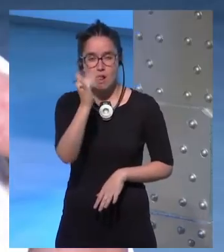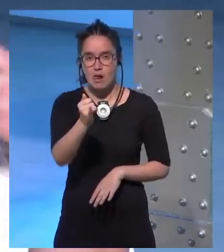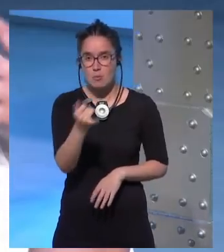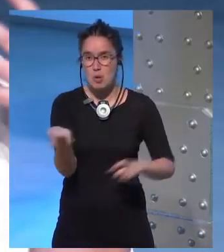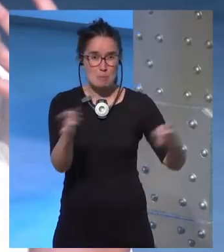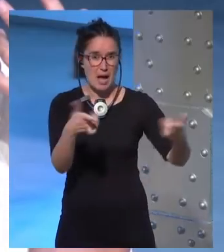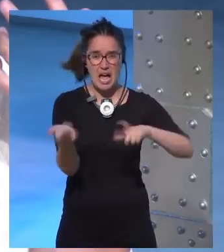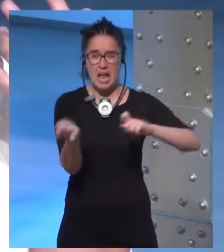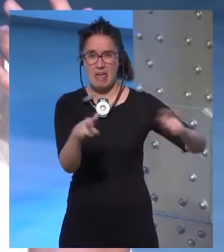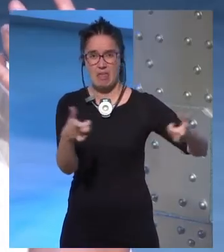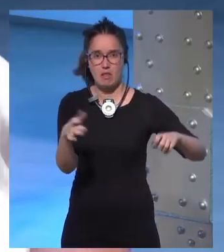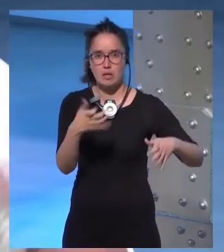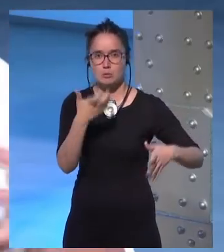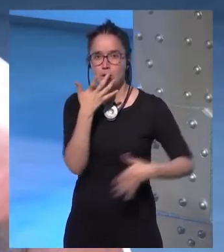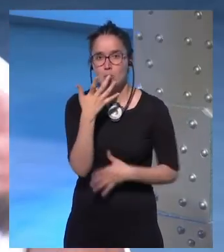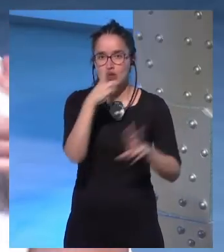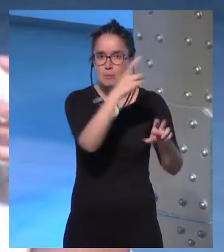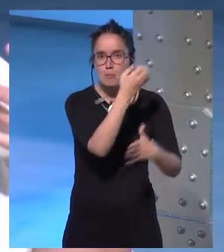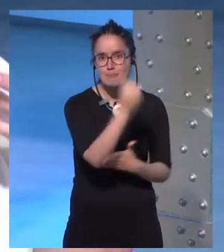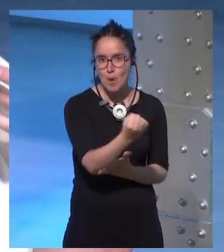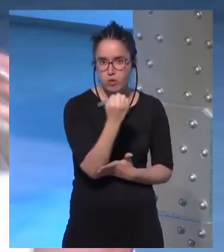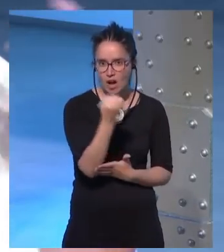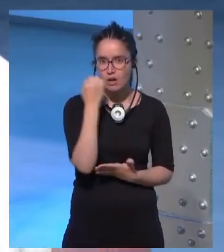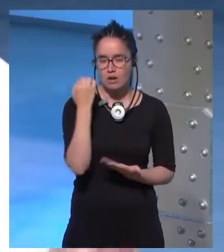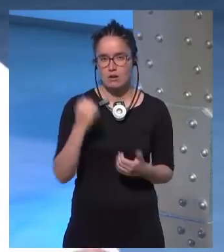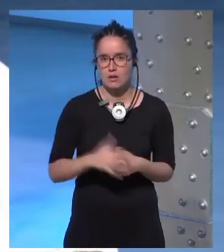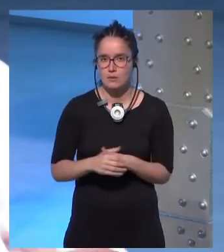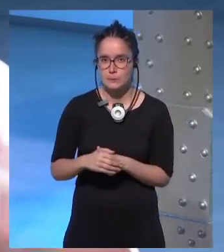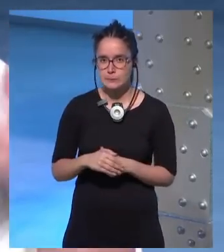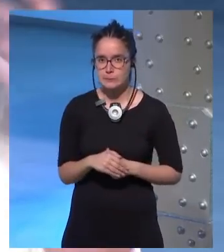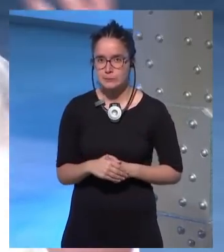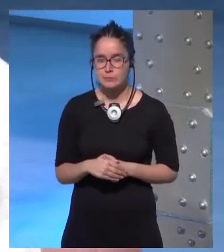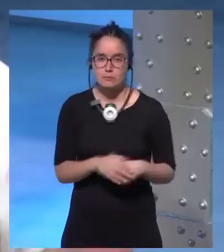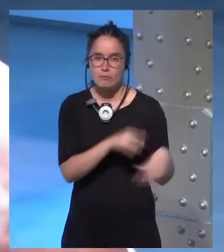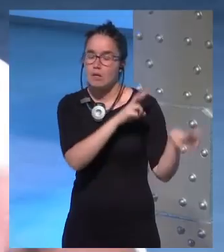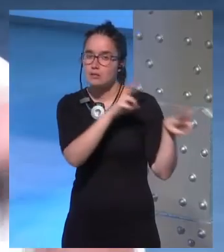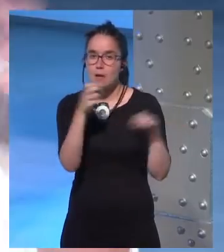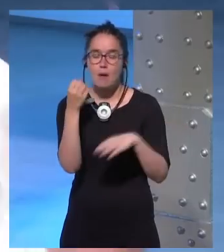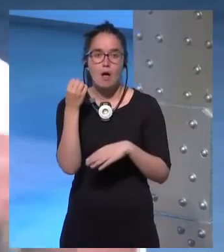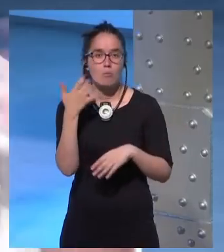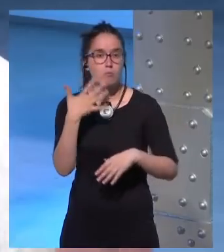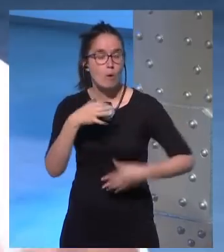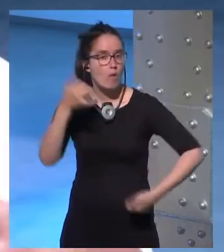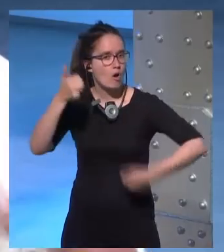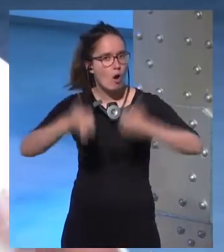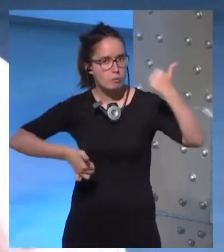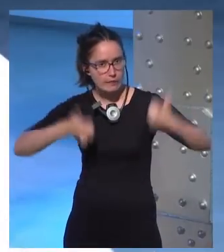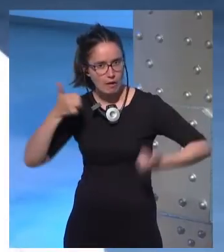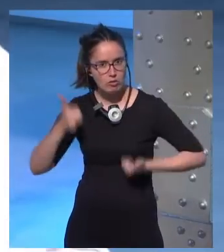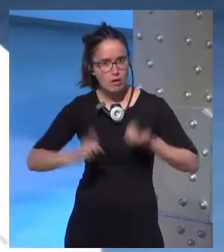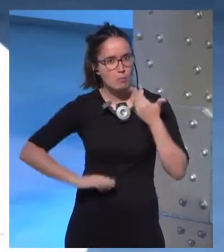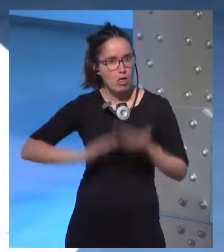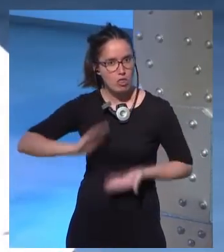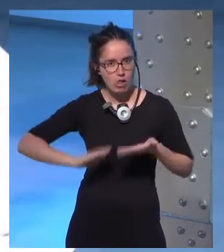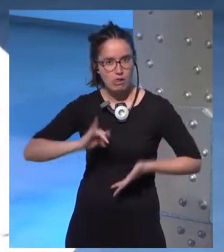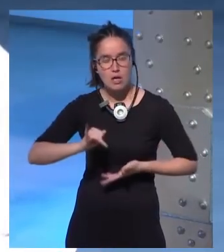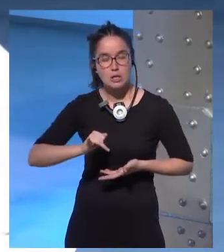you know, being able to be incredibly competent in really terrible emergencies and